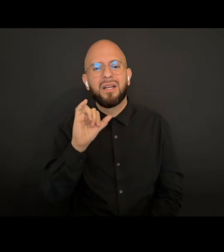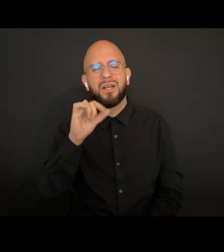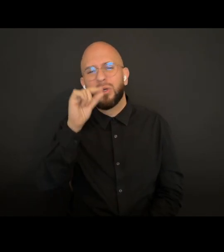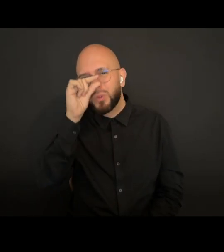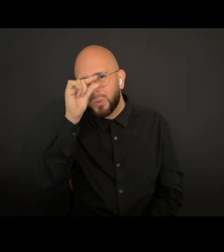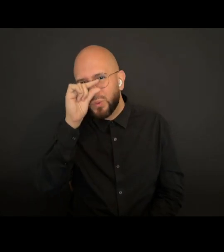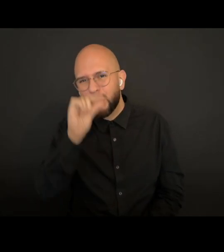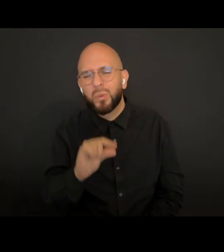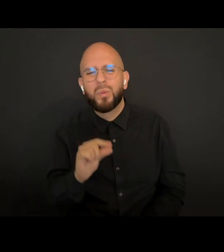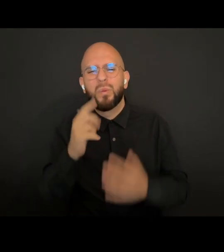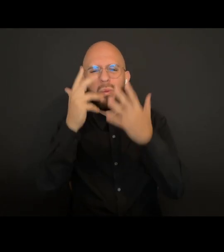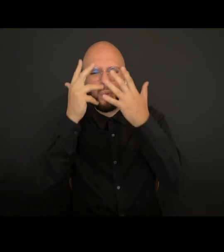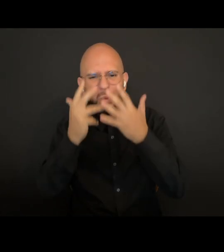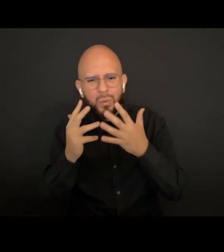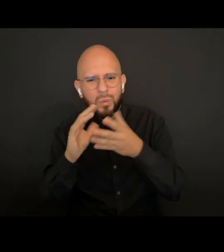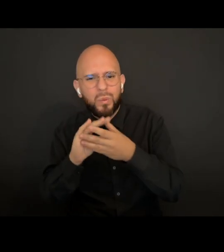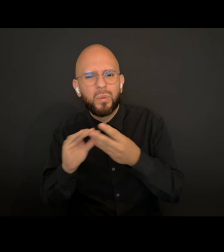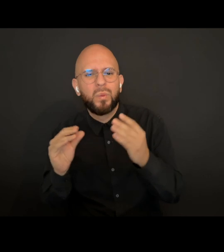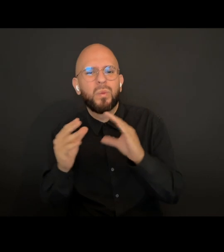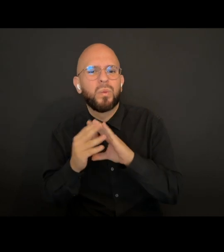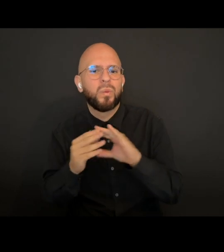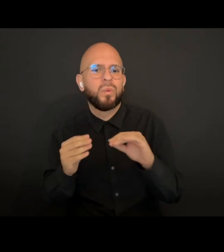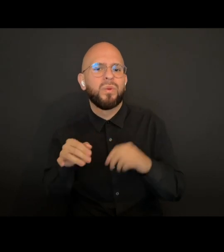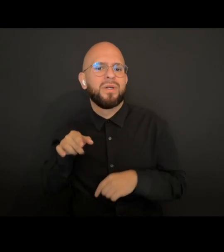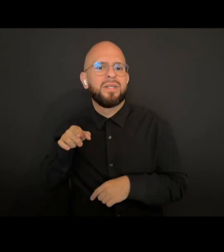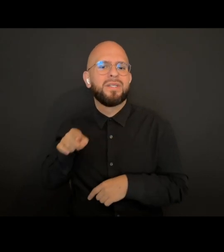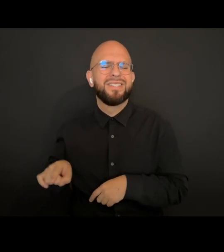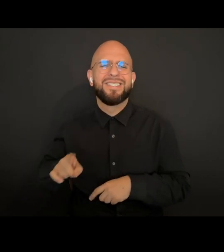Greek tragedy,